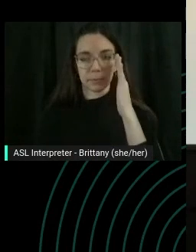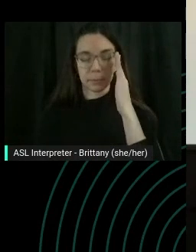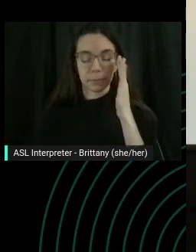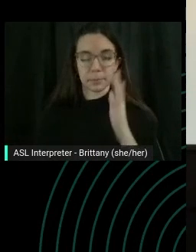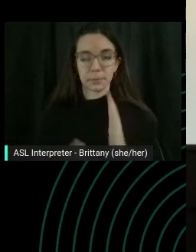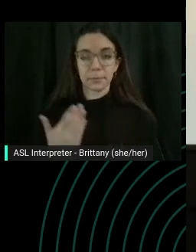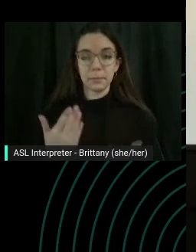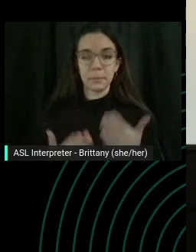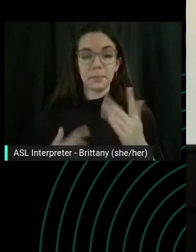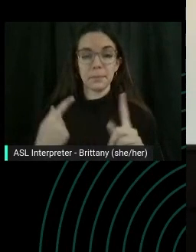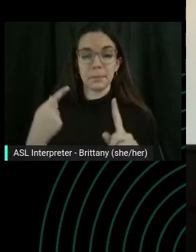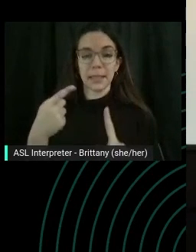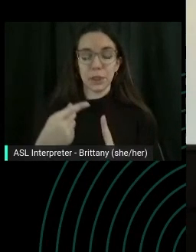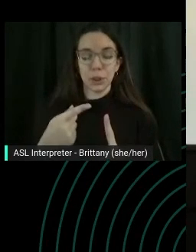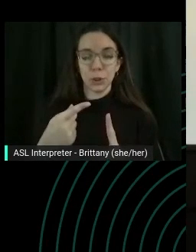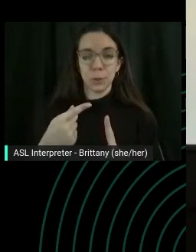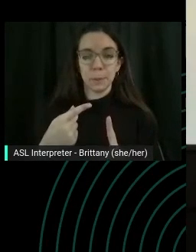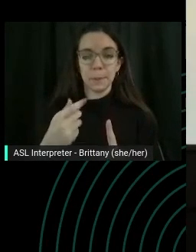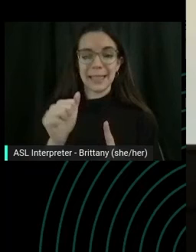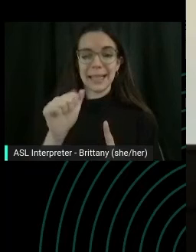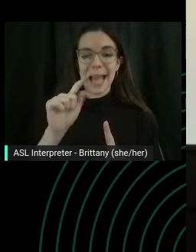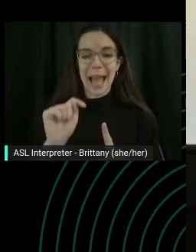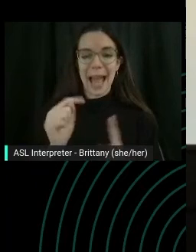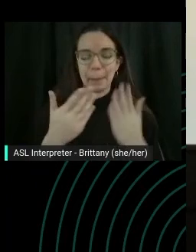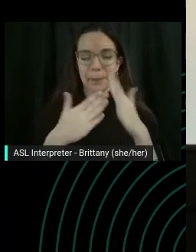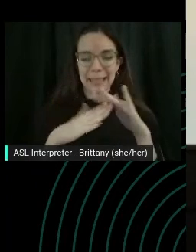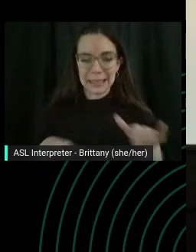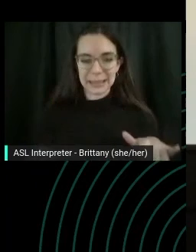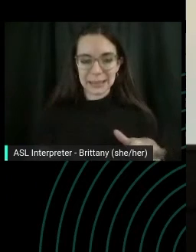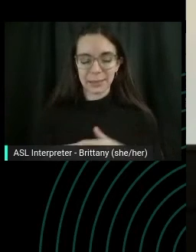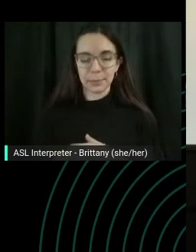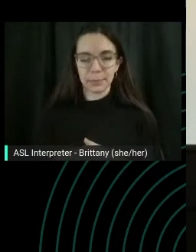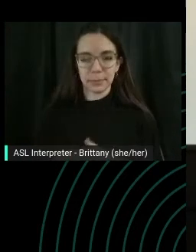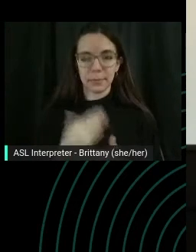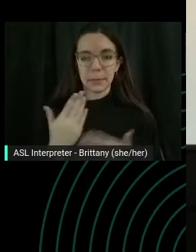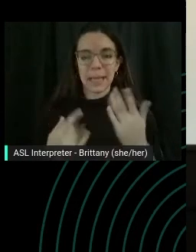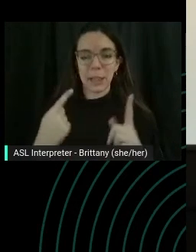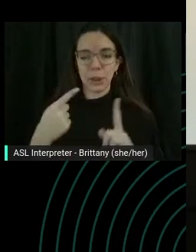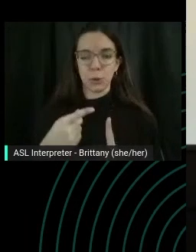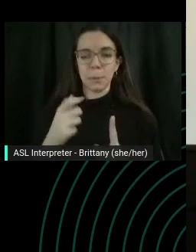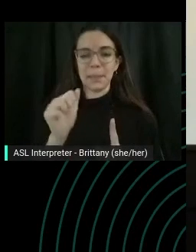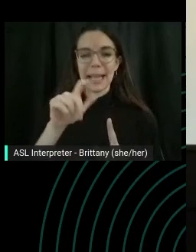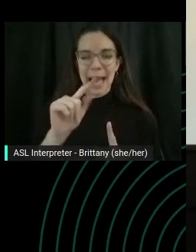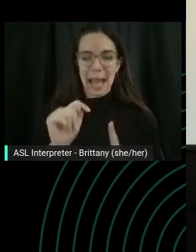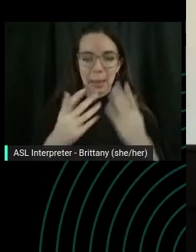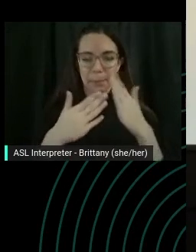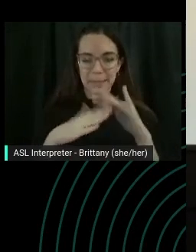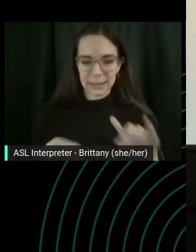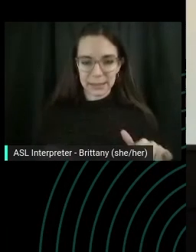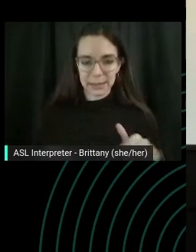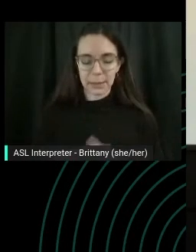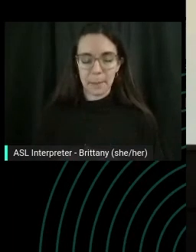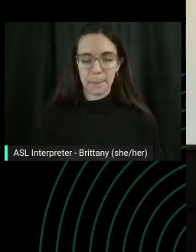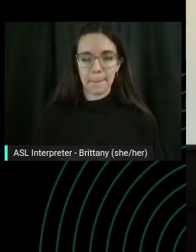And may you be at peace. May you be at peace.